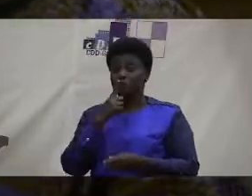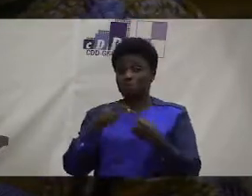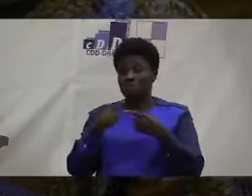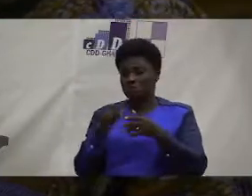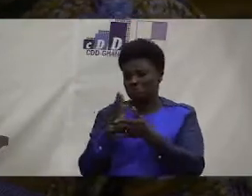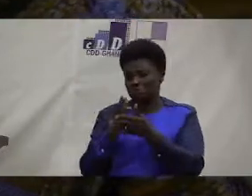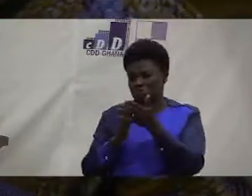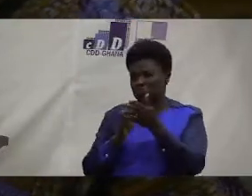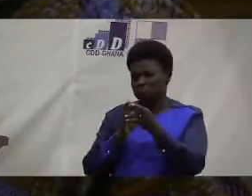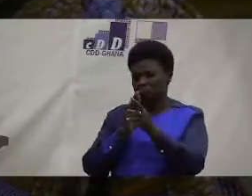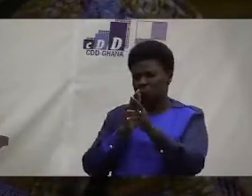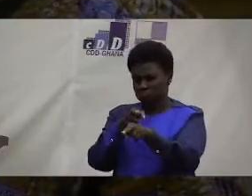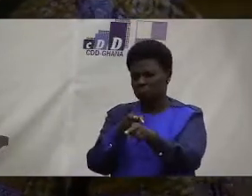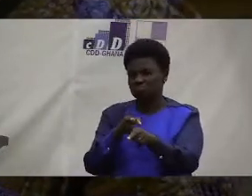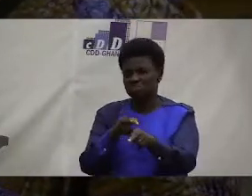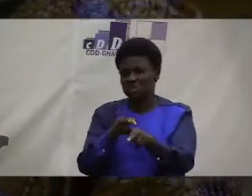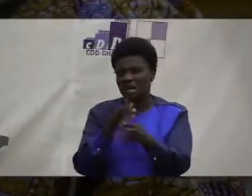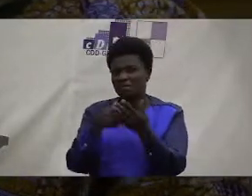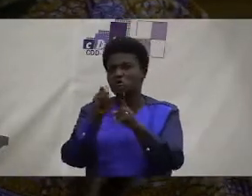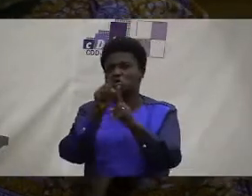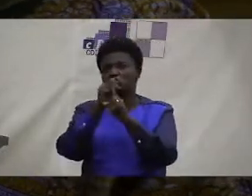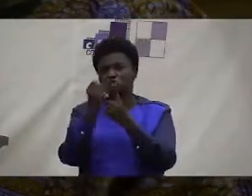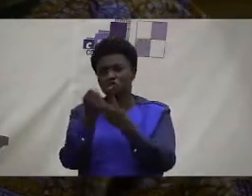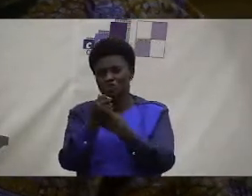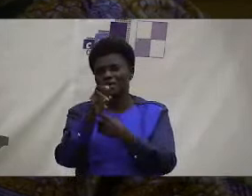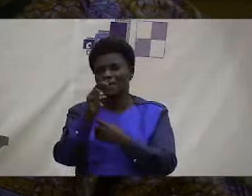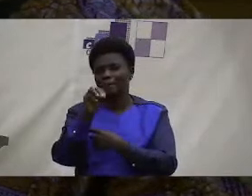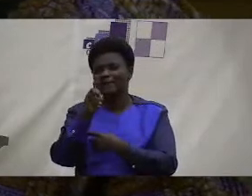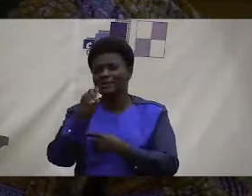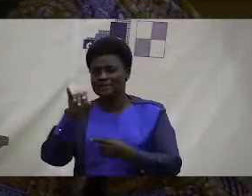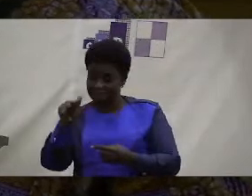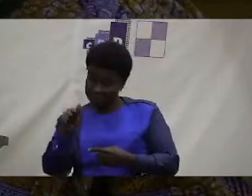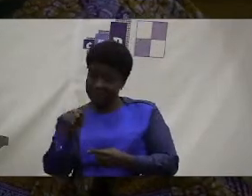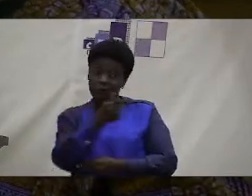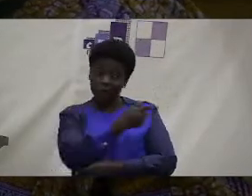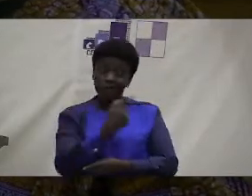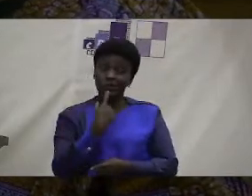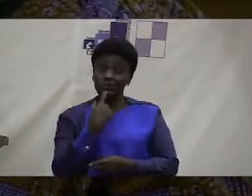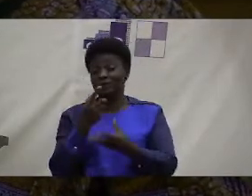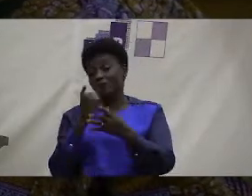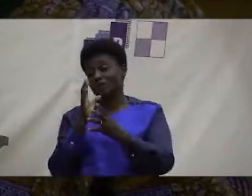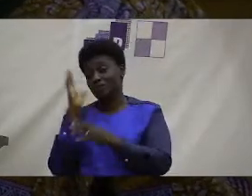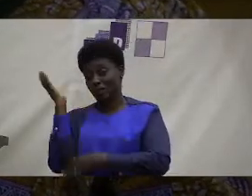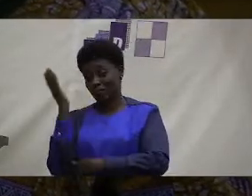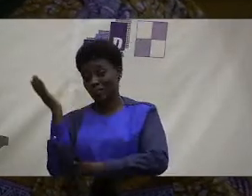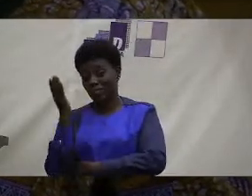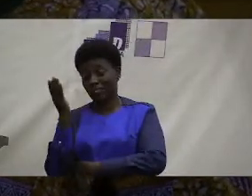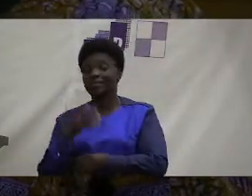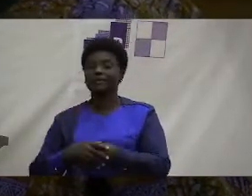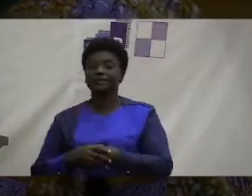response vis-a-vis social media. I think that we